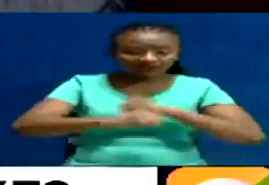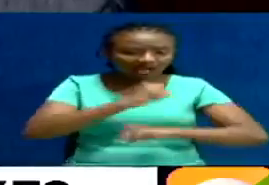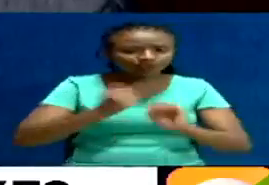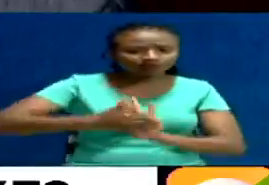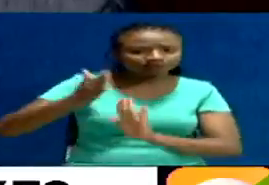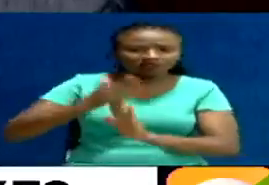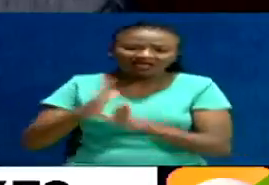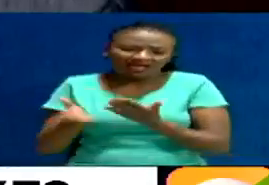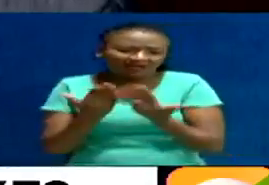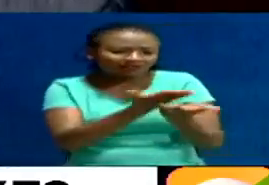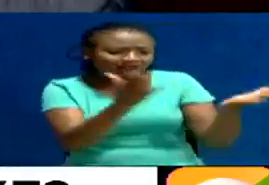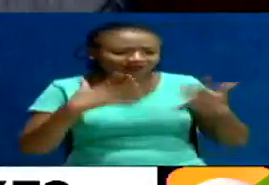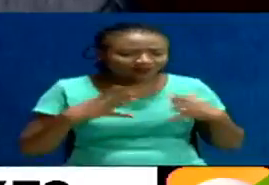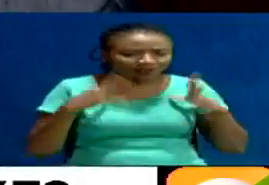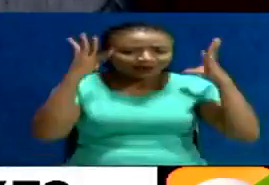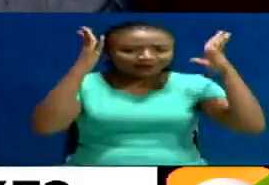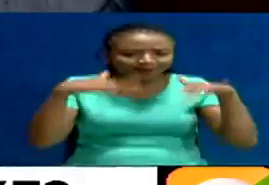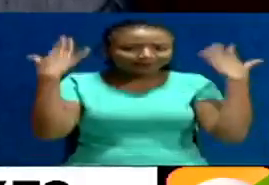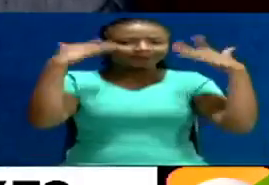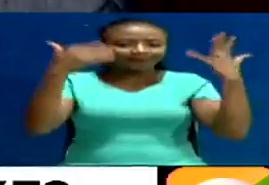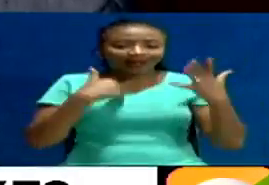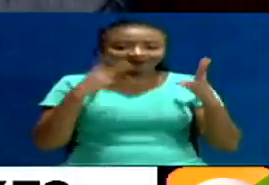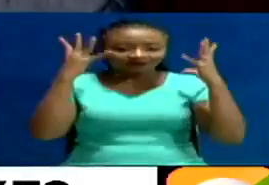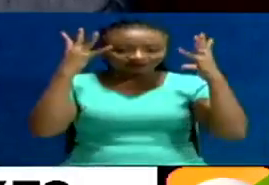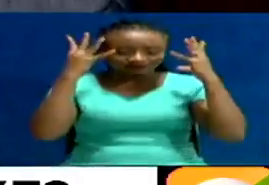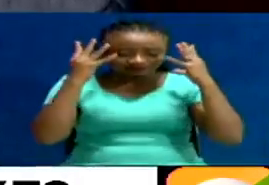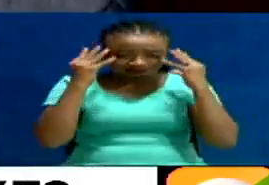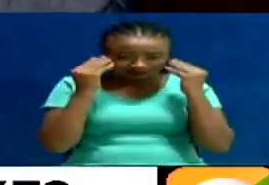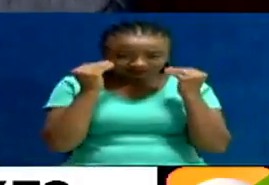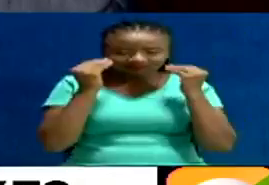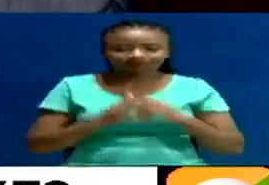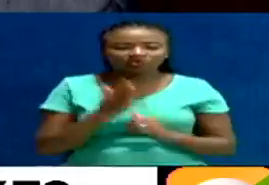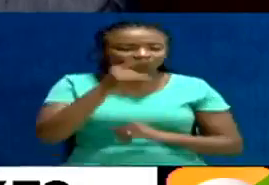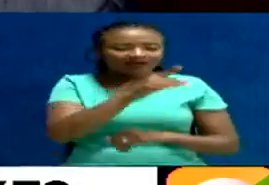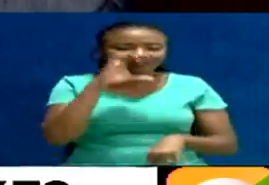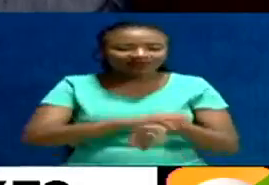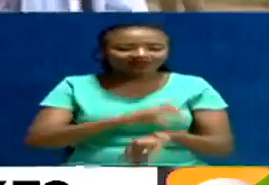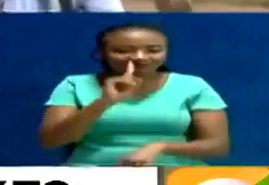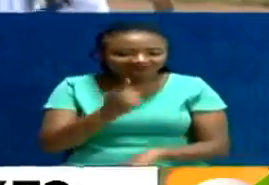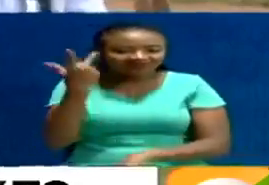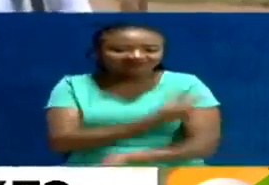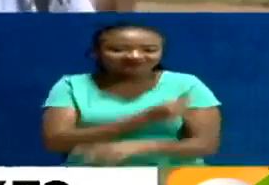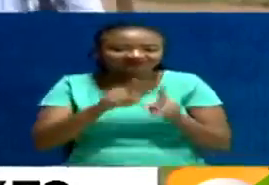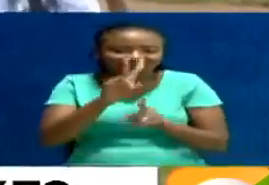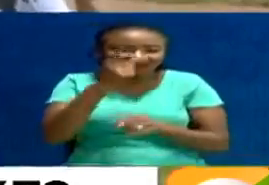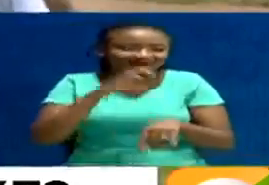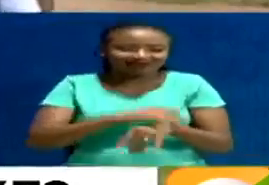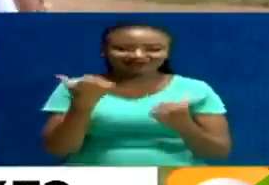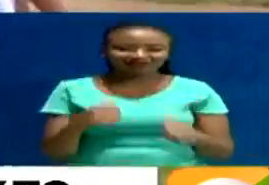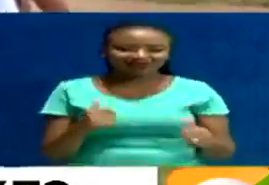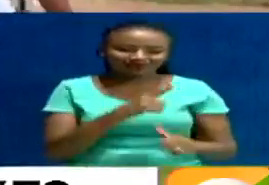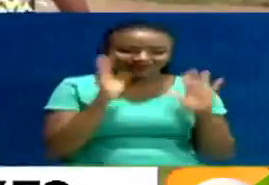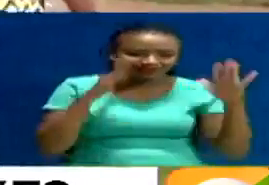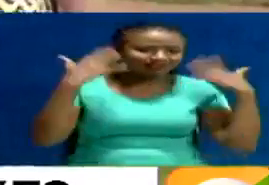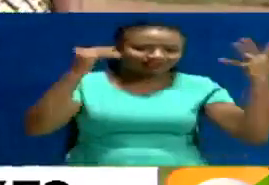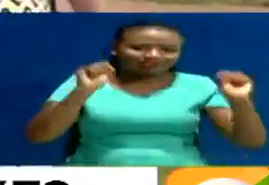allay anxieties among those who receive the first dose and are still waiting for the second dose. The Anglican head also